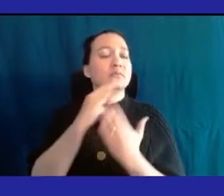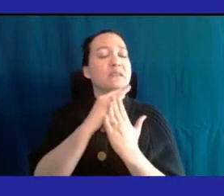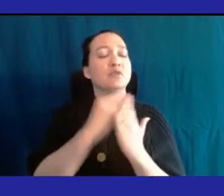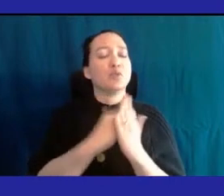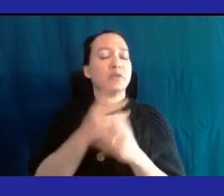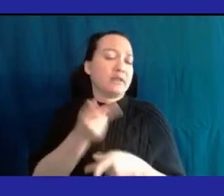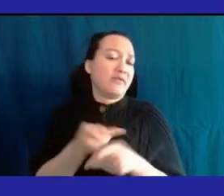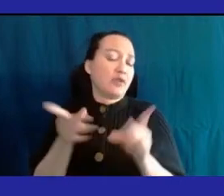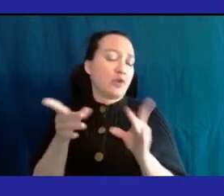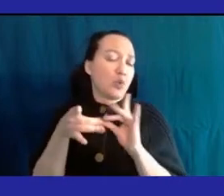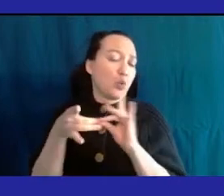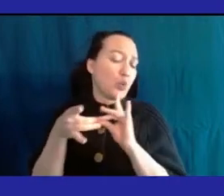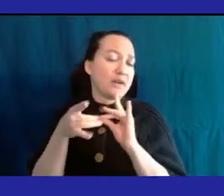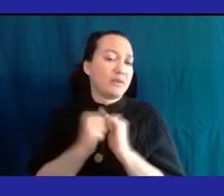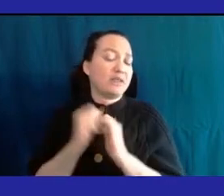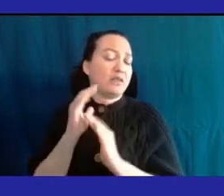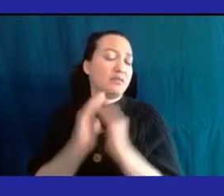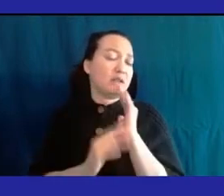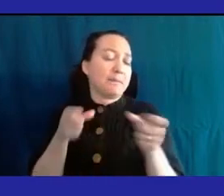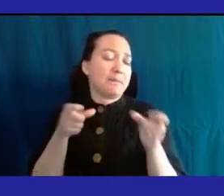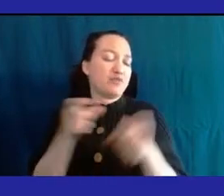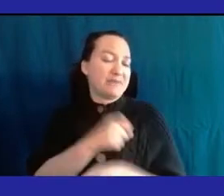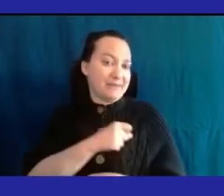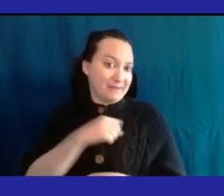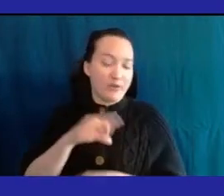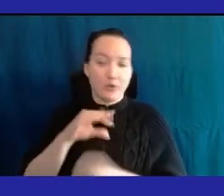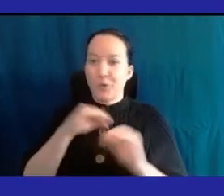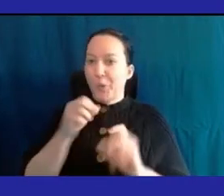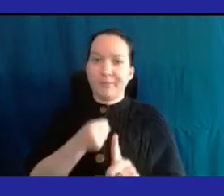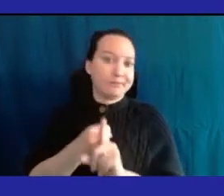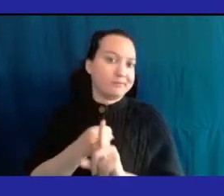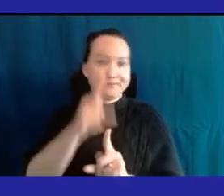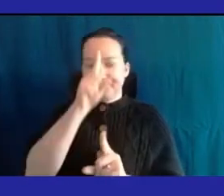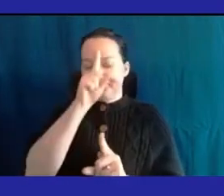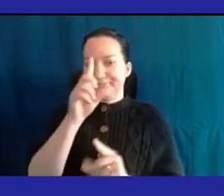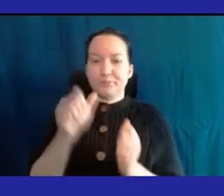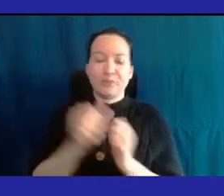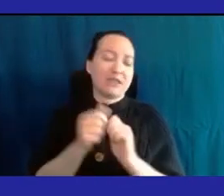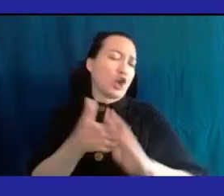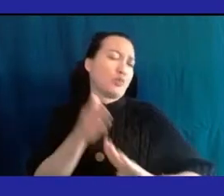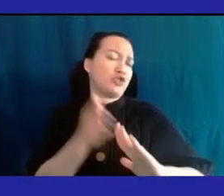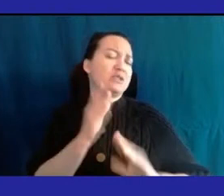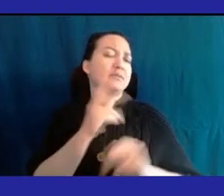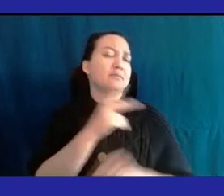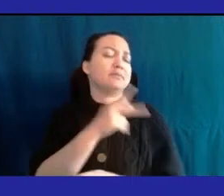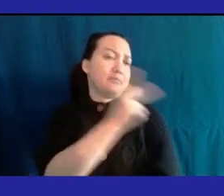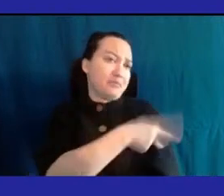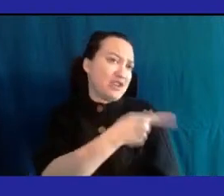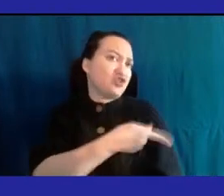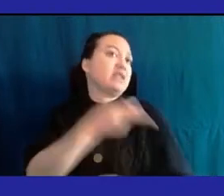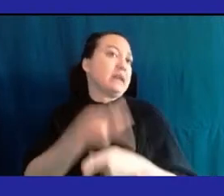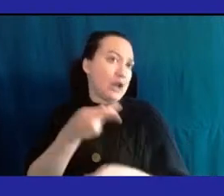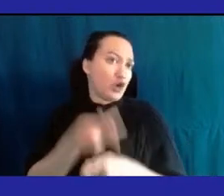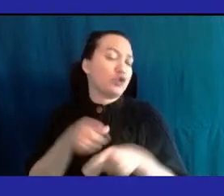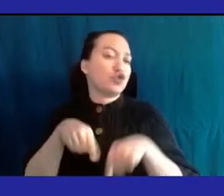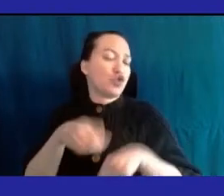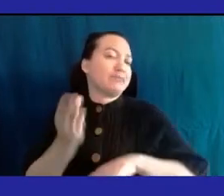with the facility management staff. No impact is expected to facility operations as well as patient care during construction.